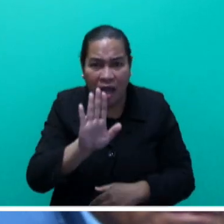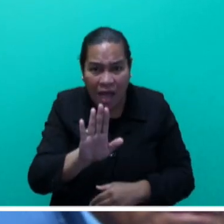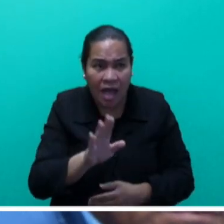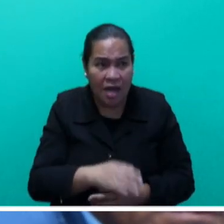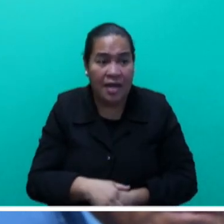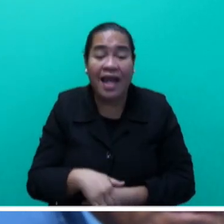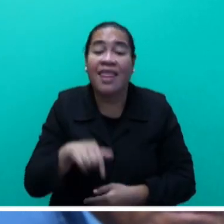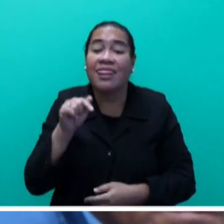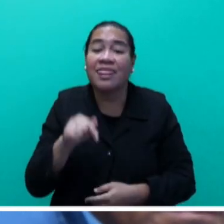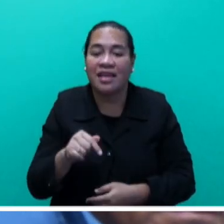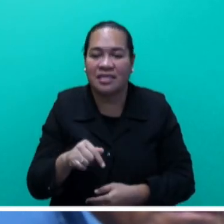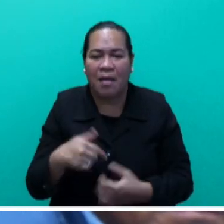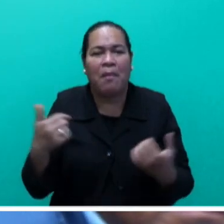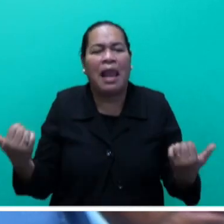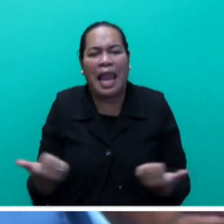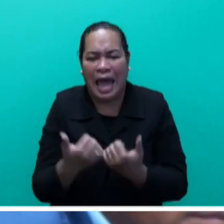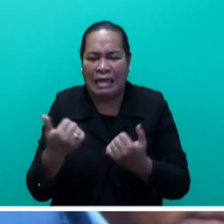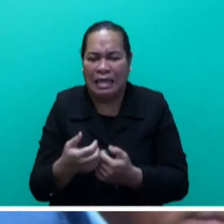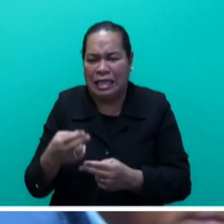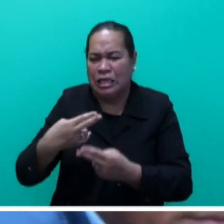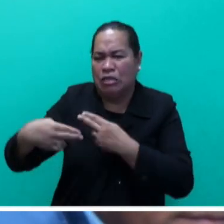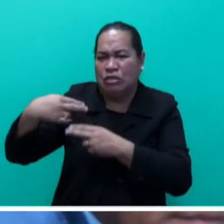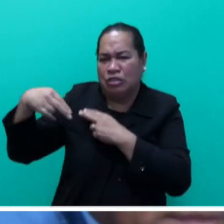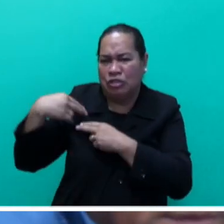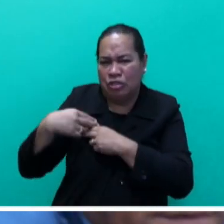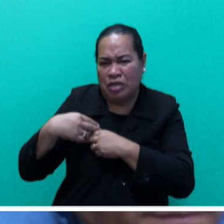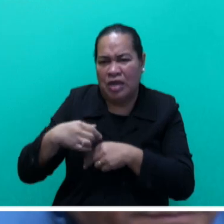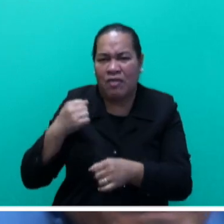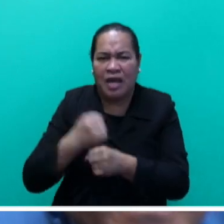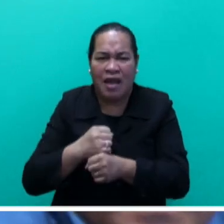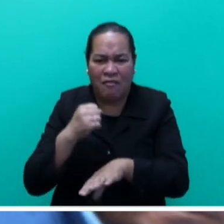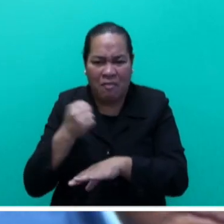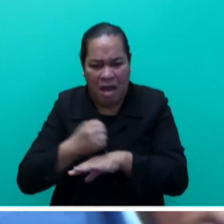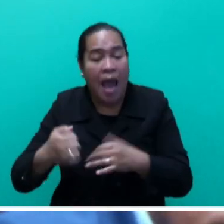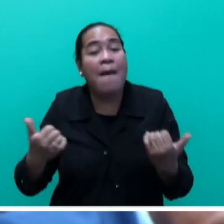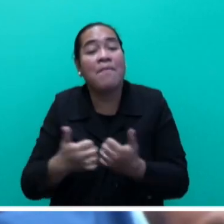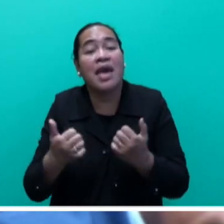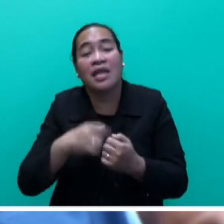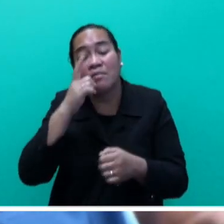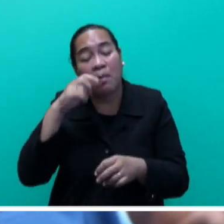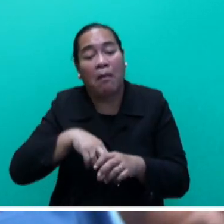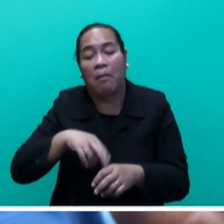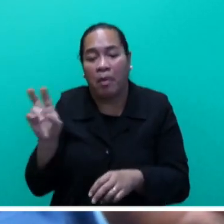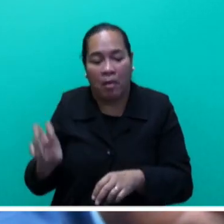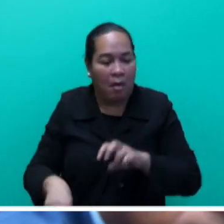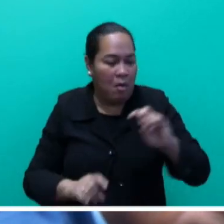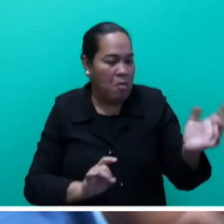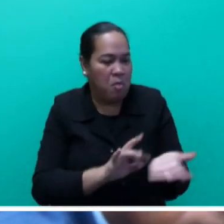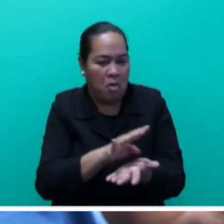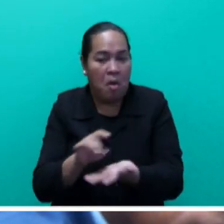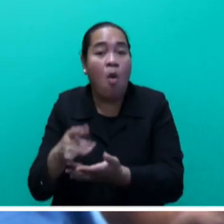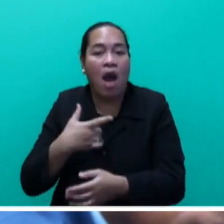this is littered with the history of the previous government. Many people lost their jobs because they were terminated for speaking